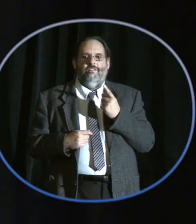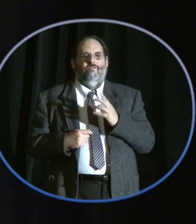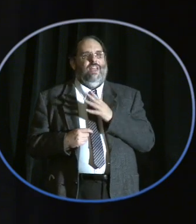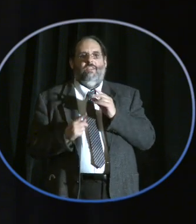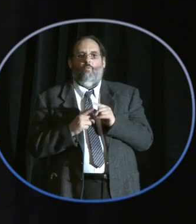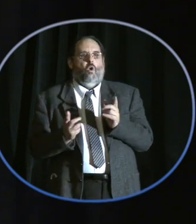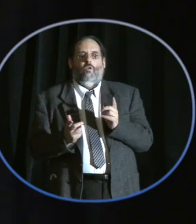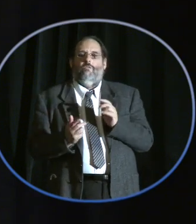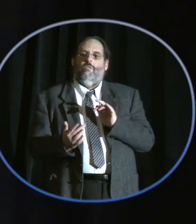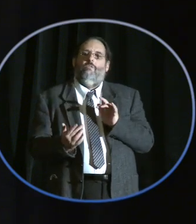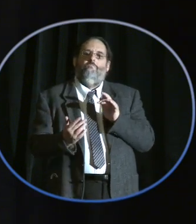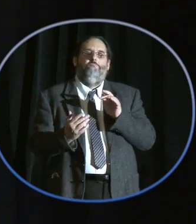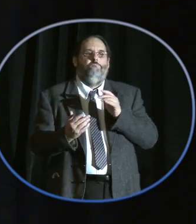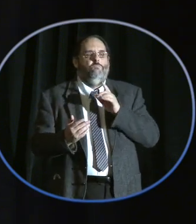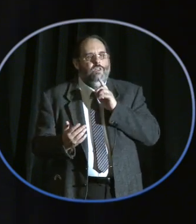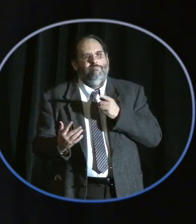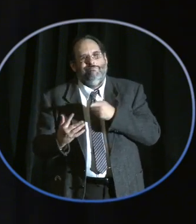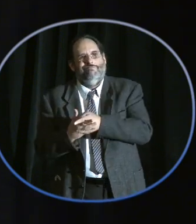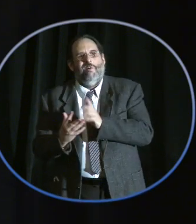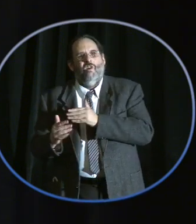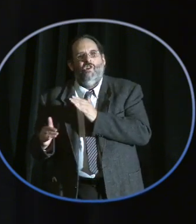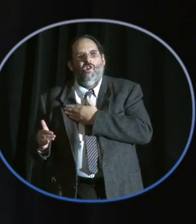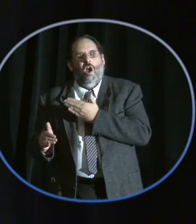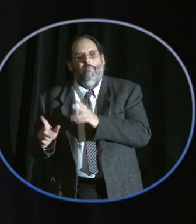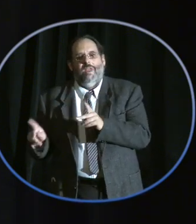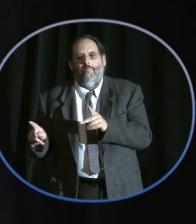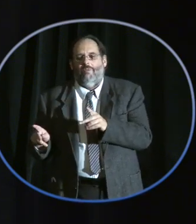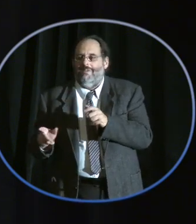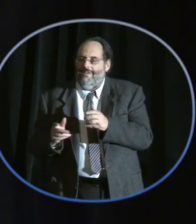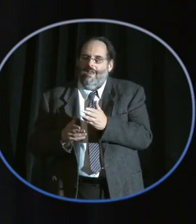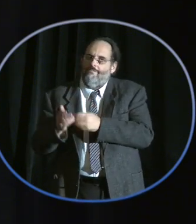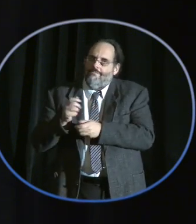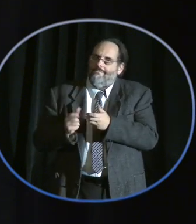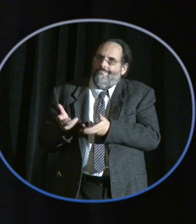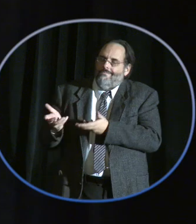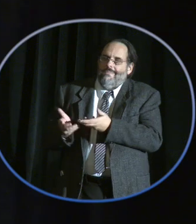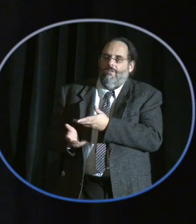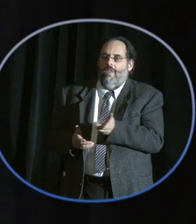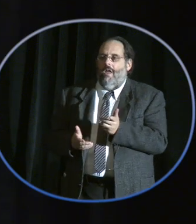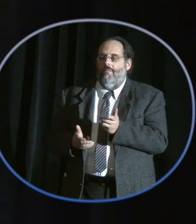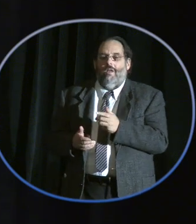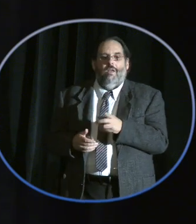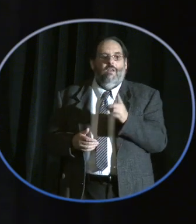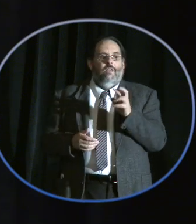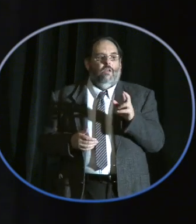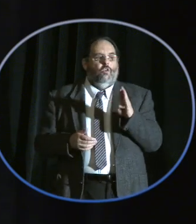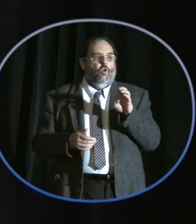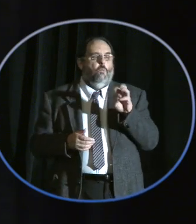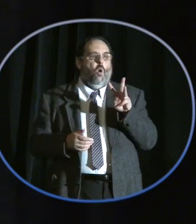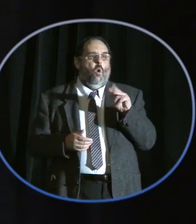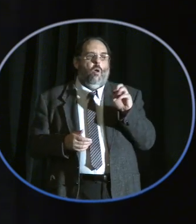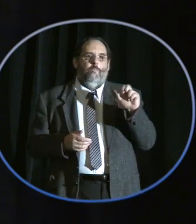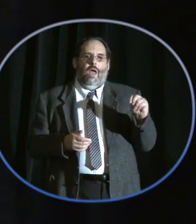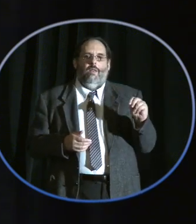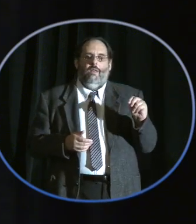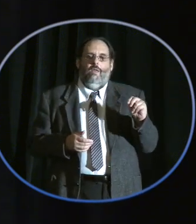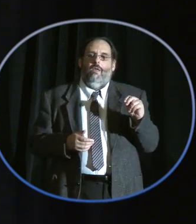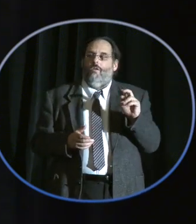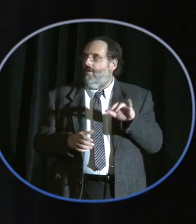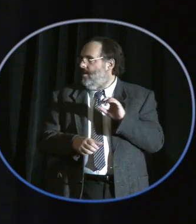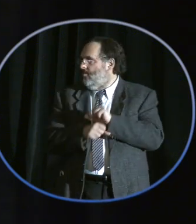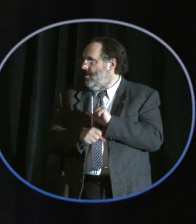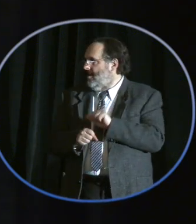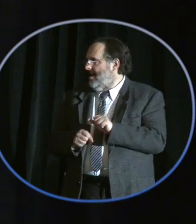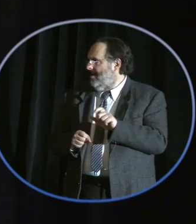fancy words to reach our youth. It takes hand-on engagement. And this is what Dr. Bunley brings to his work at the